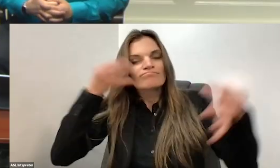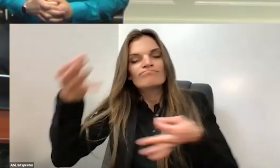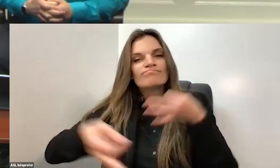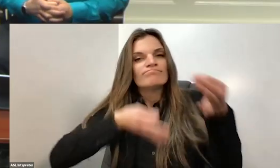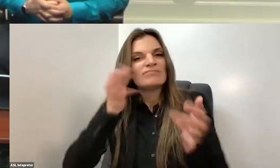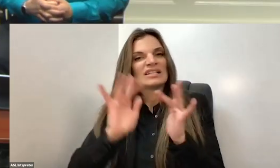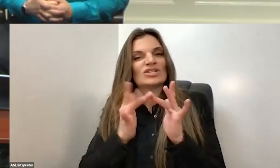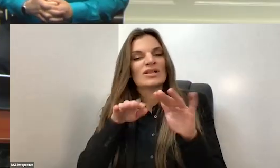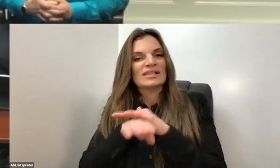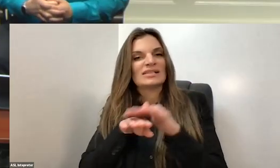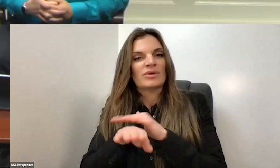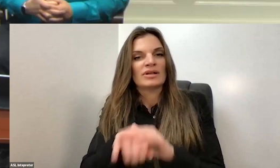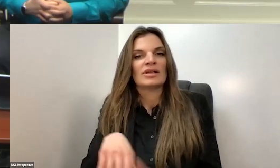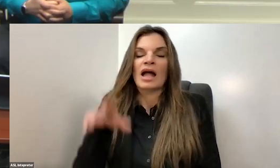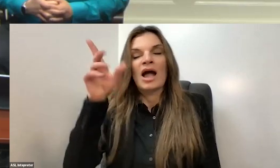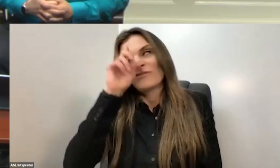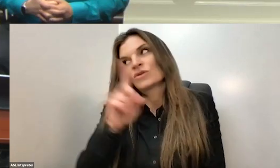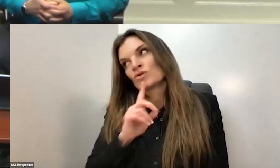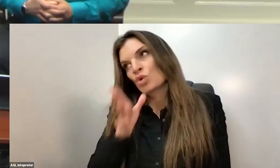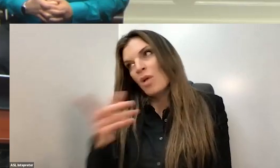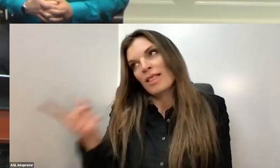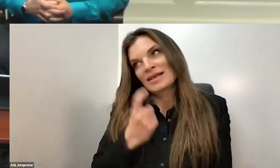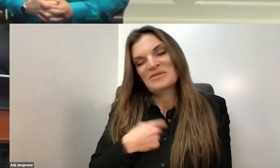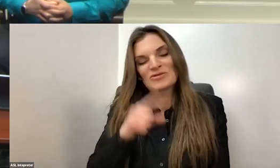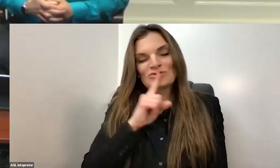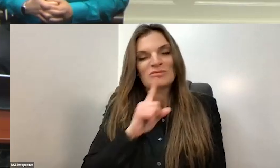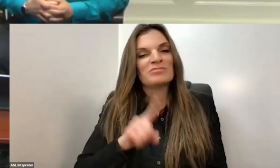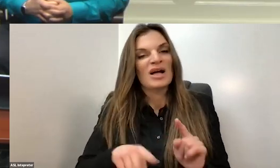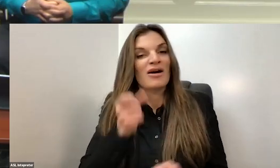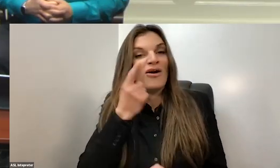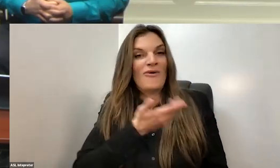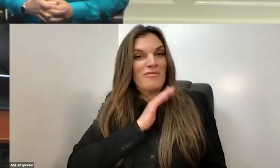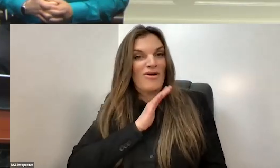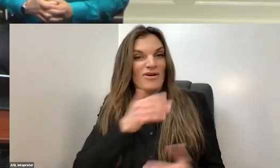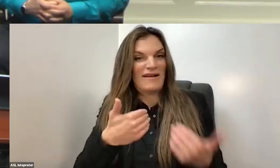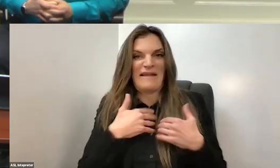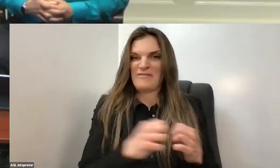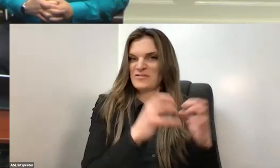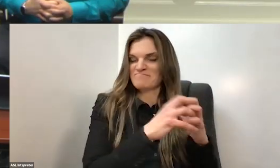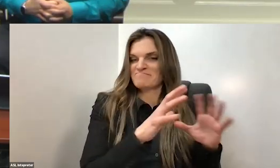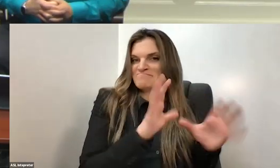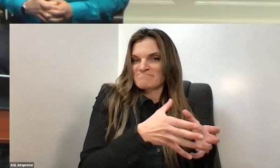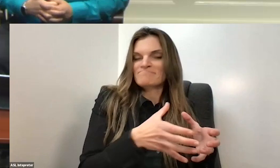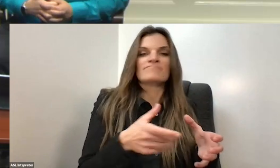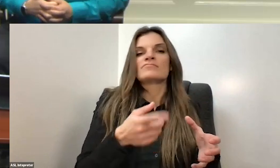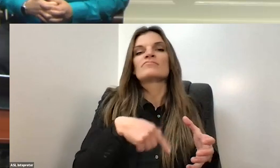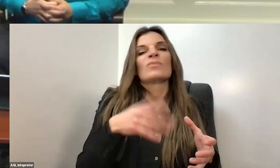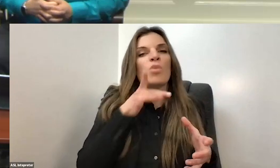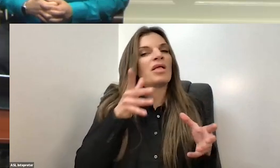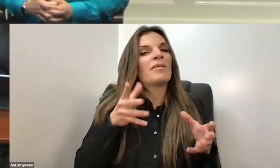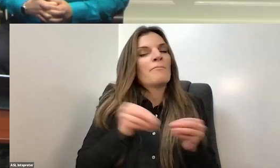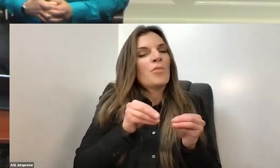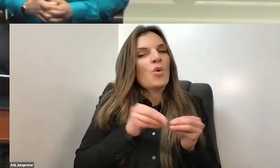I know you're probably going to ask me about this after, but through the foundation, you know, we're going to get, you know, more stuff happening on a